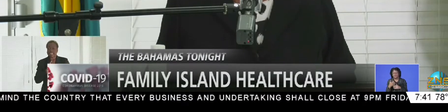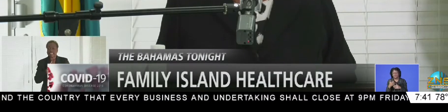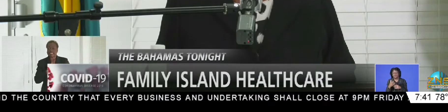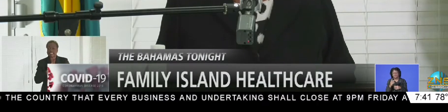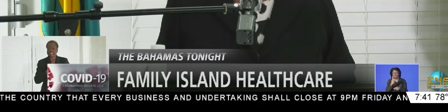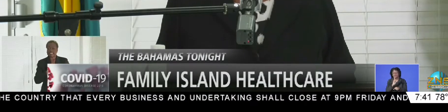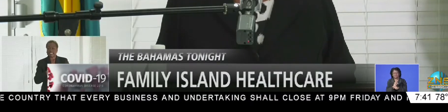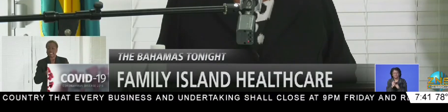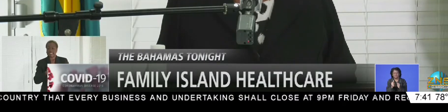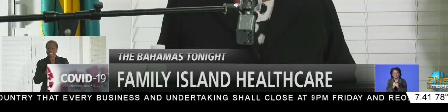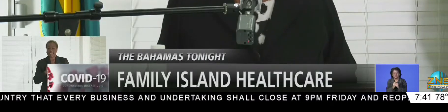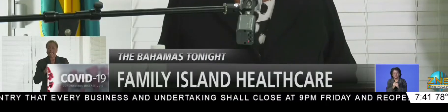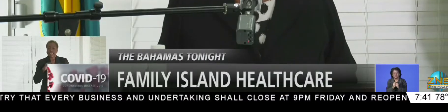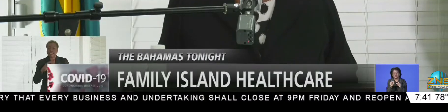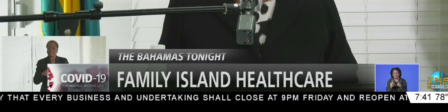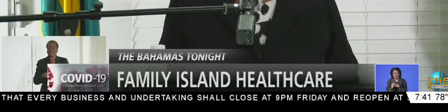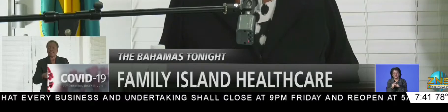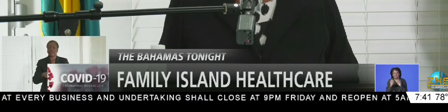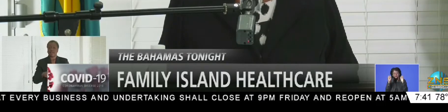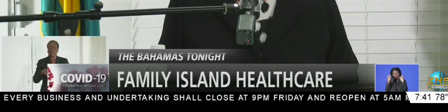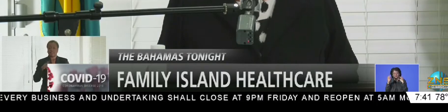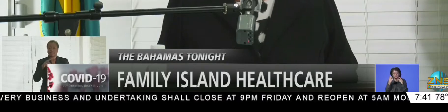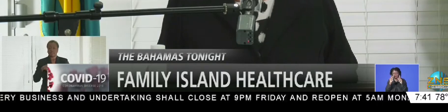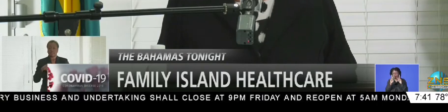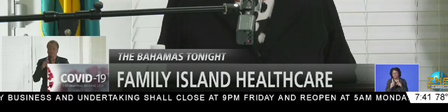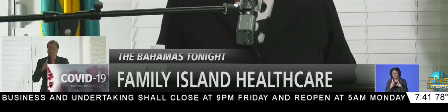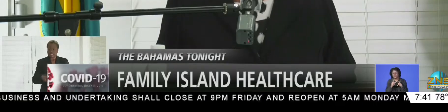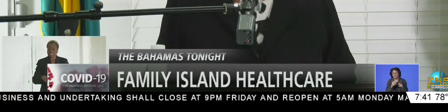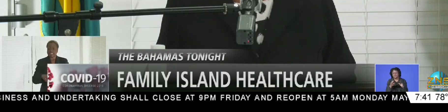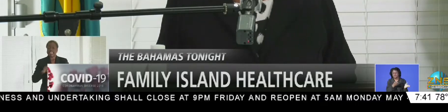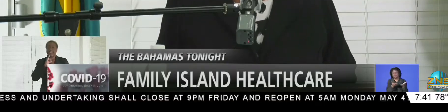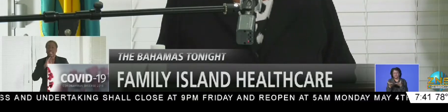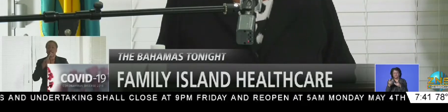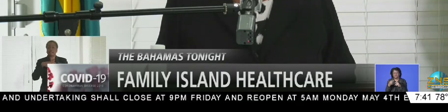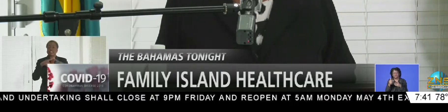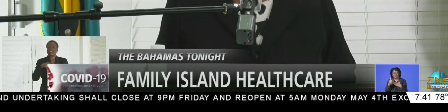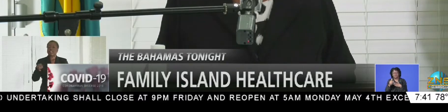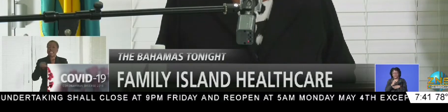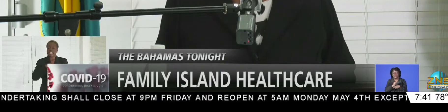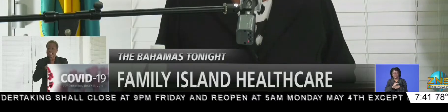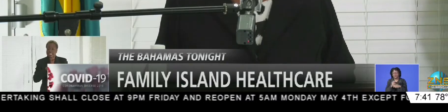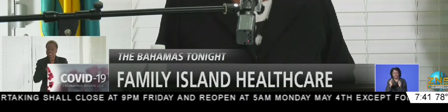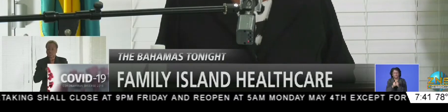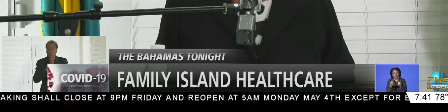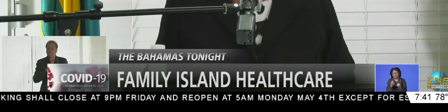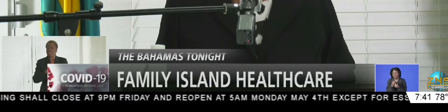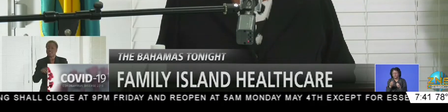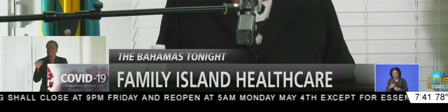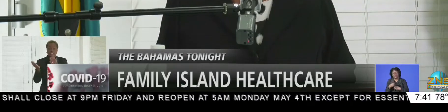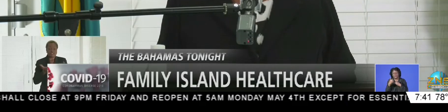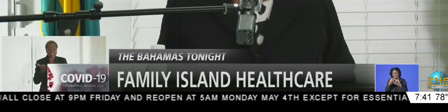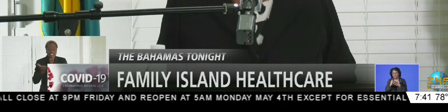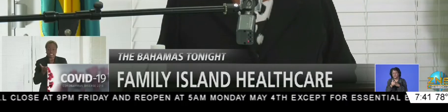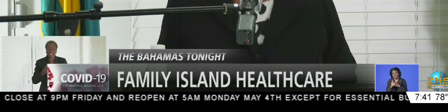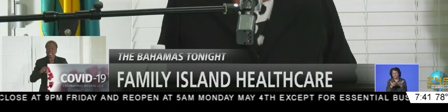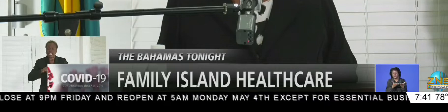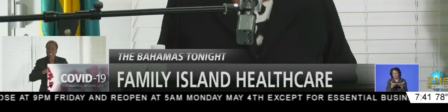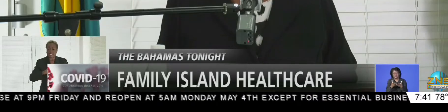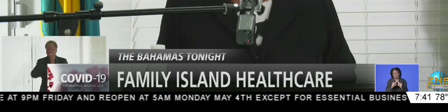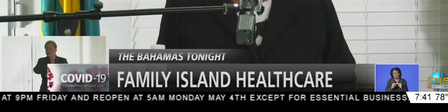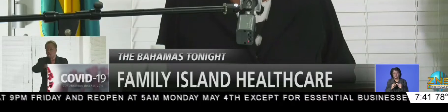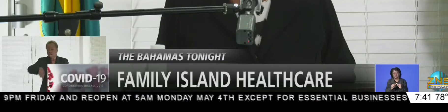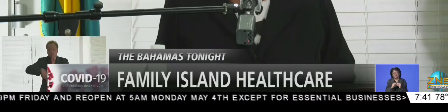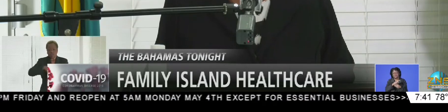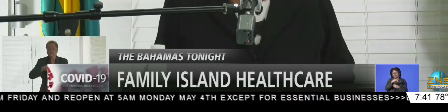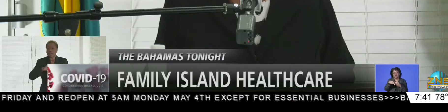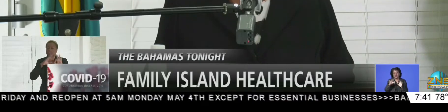the patient is airlifted to Nassau with no delay. So those services continue around our family islands, inclusive